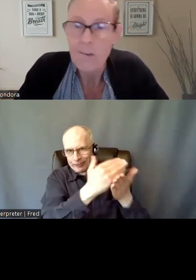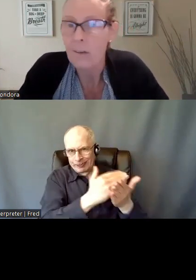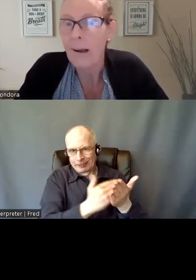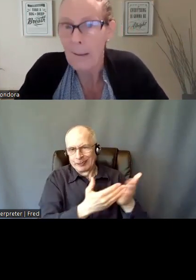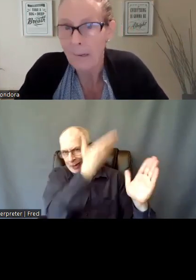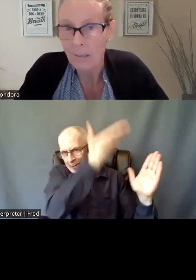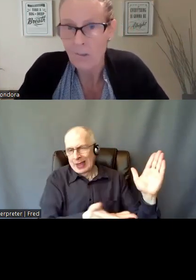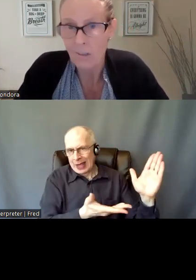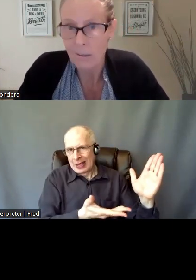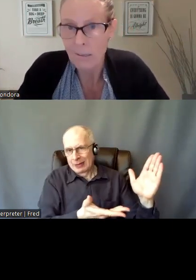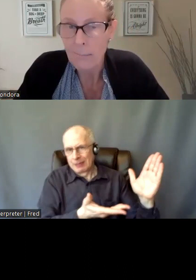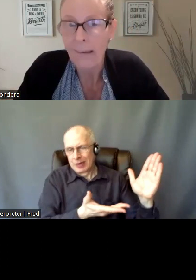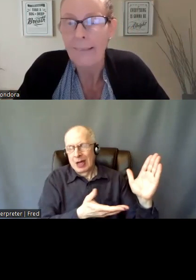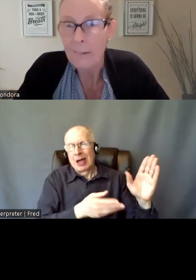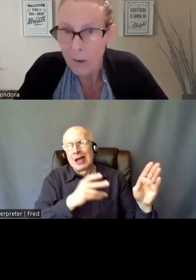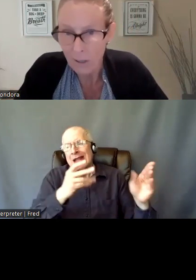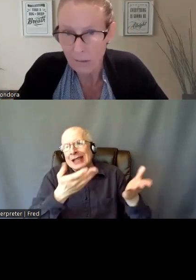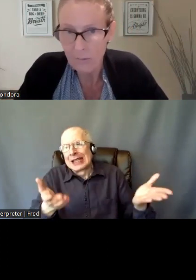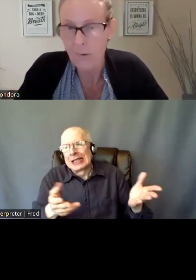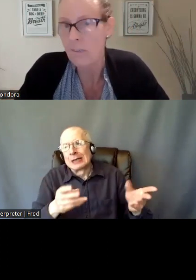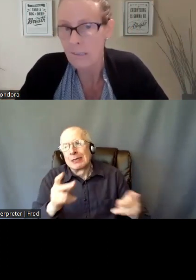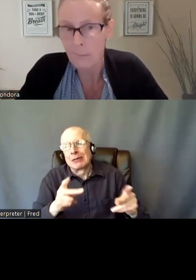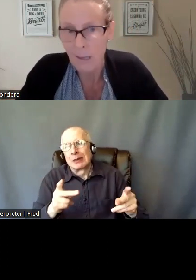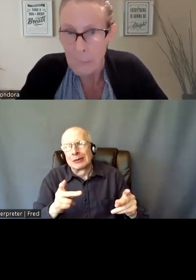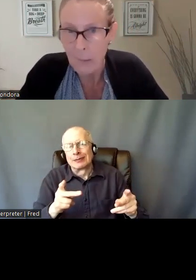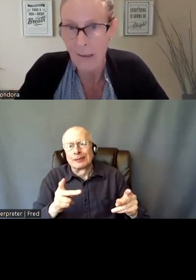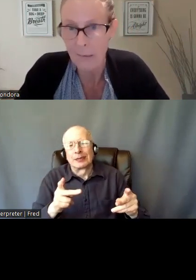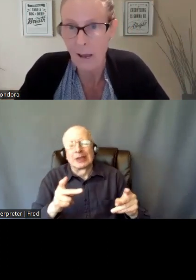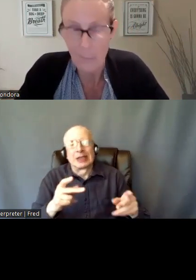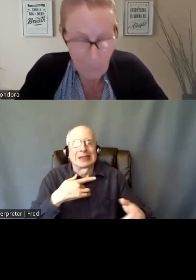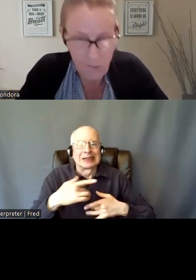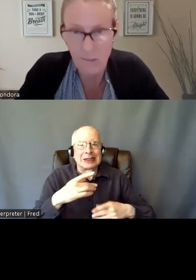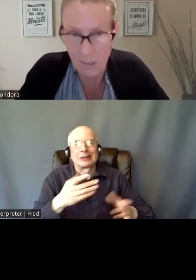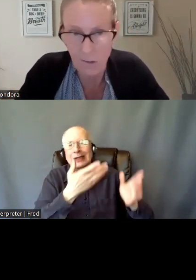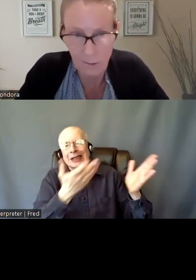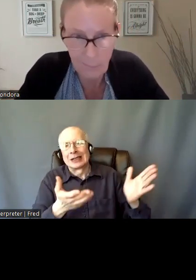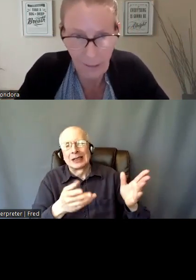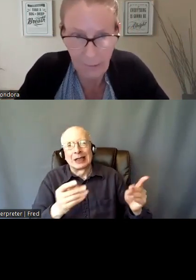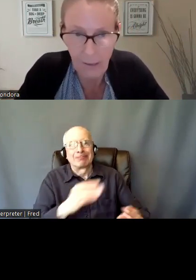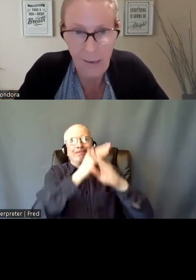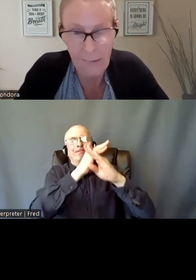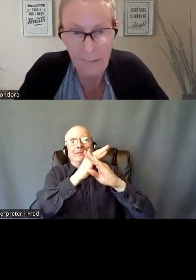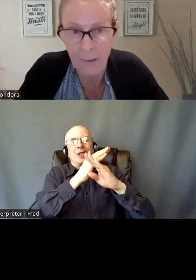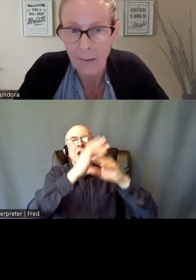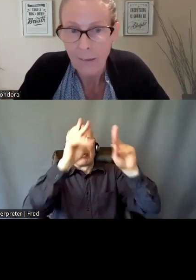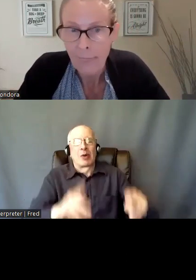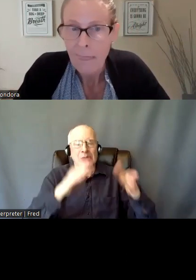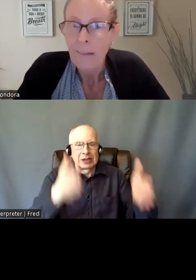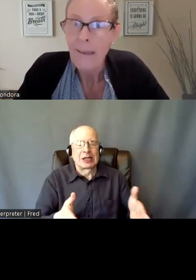a range of common concerns that make it difficult for systems to implement person-centered planning.